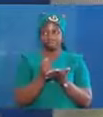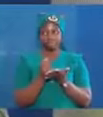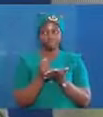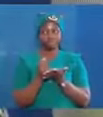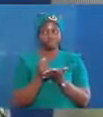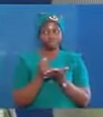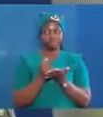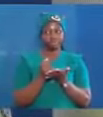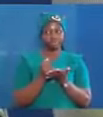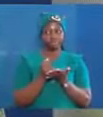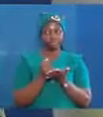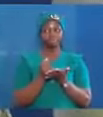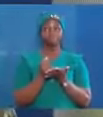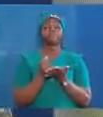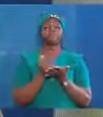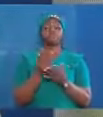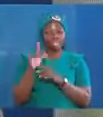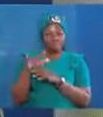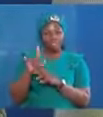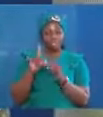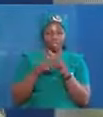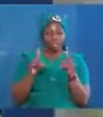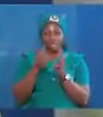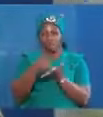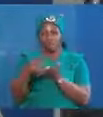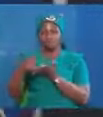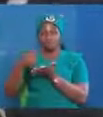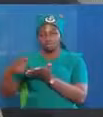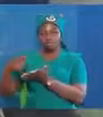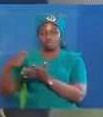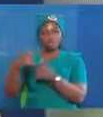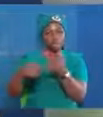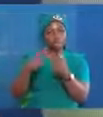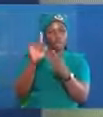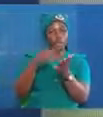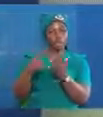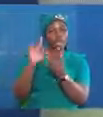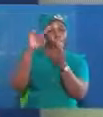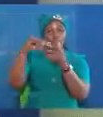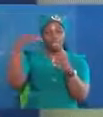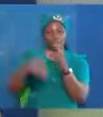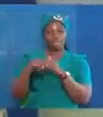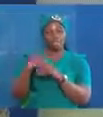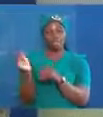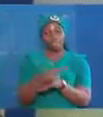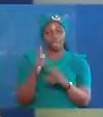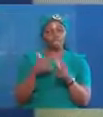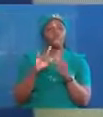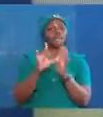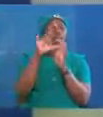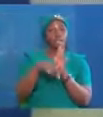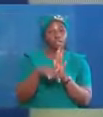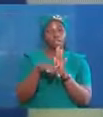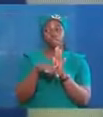we have dates that we are collecting signatures from today for 1 week until the end of this month. Then we will take